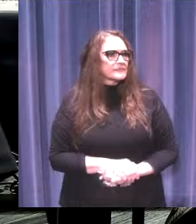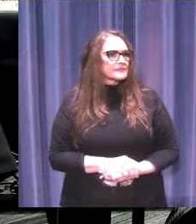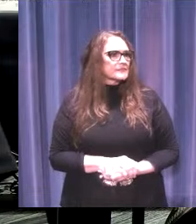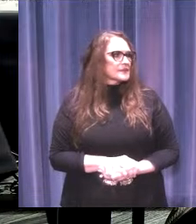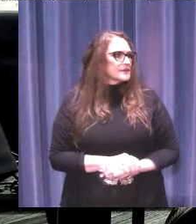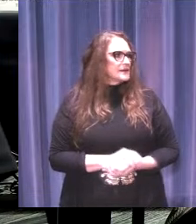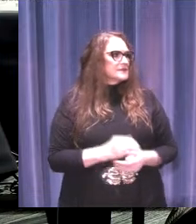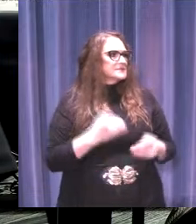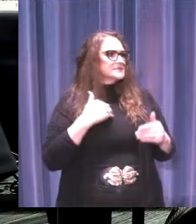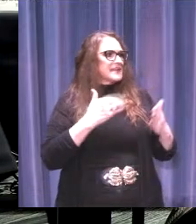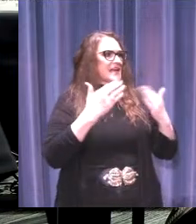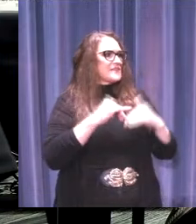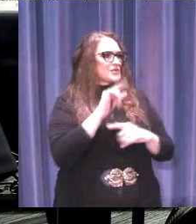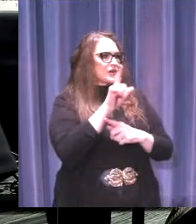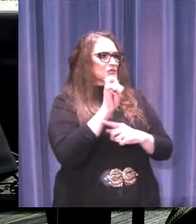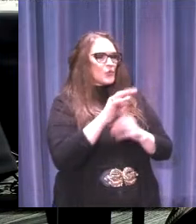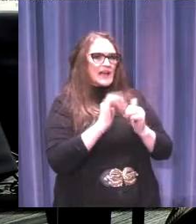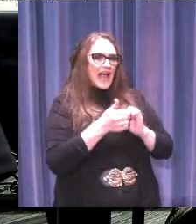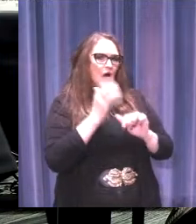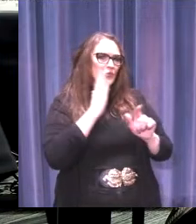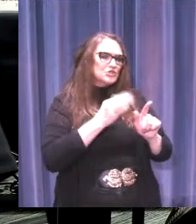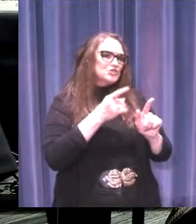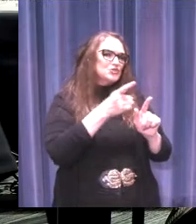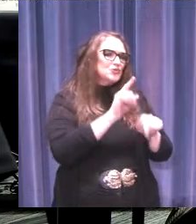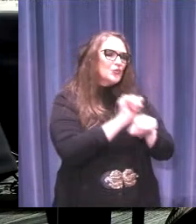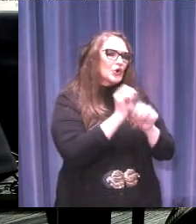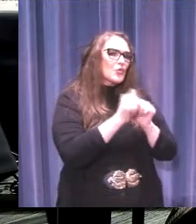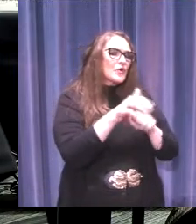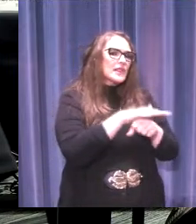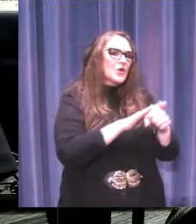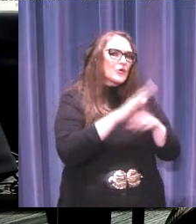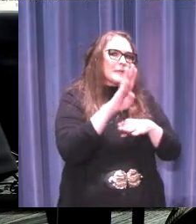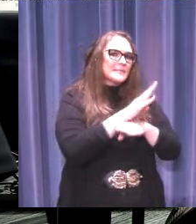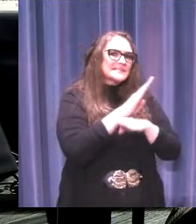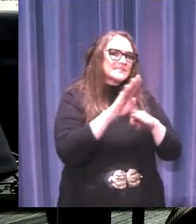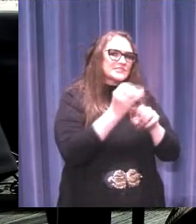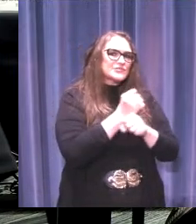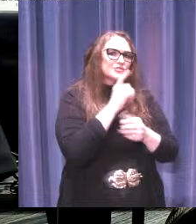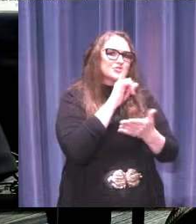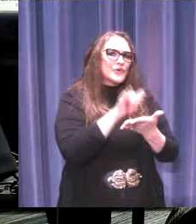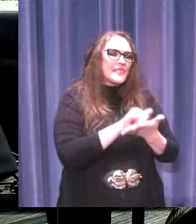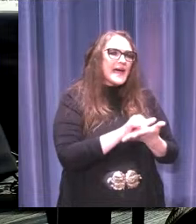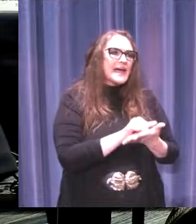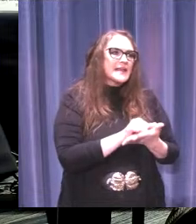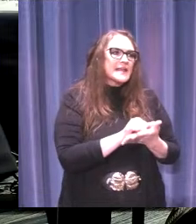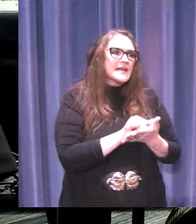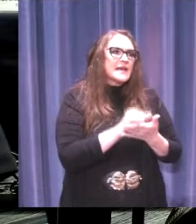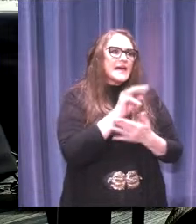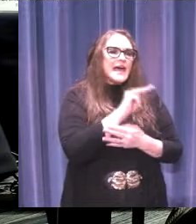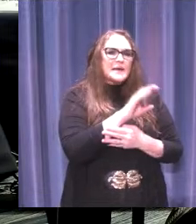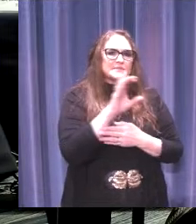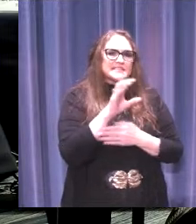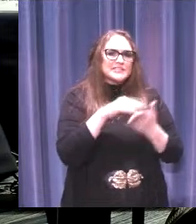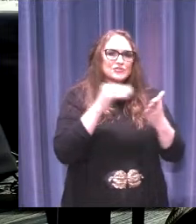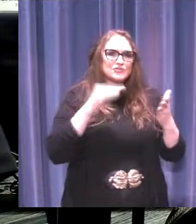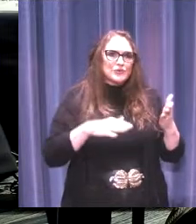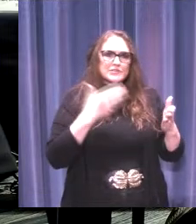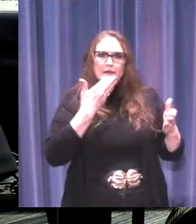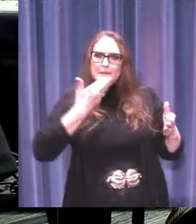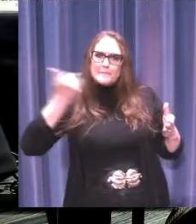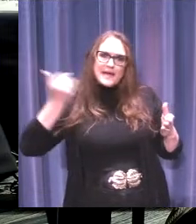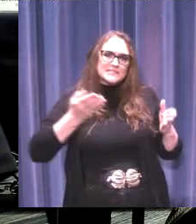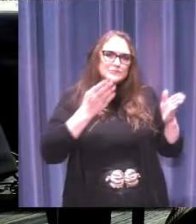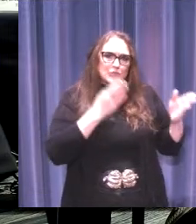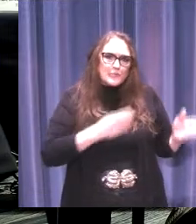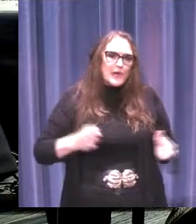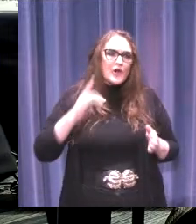I have the next question. So how would you work with local businesses to ensure that MCC students are the best prepared